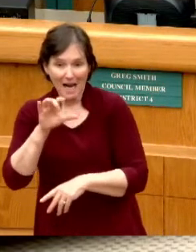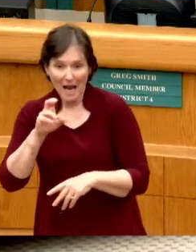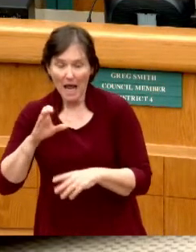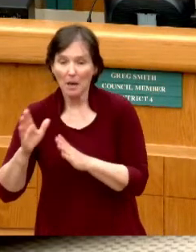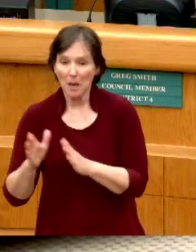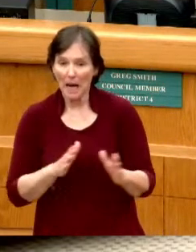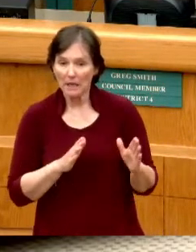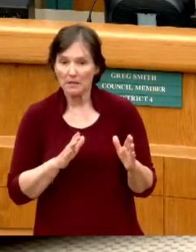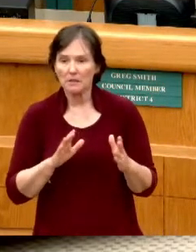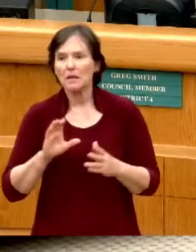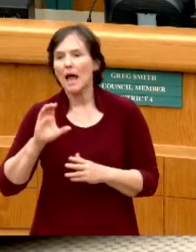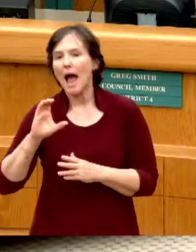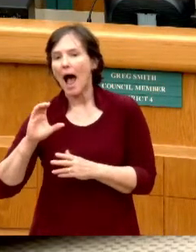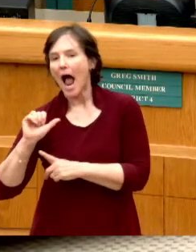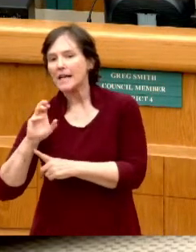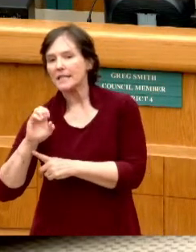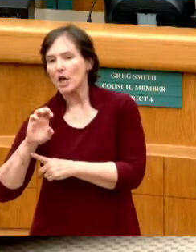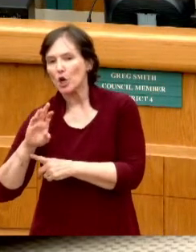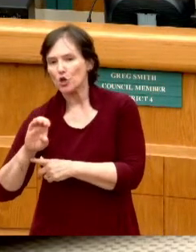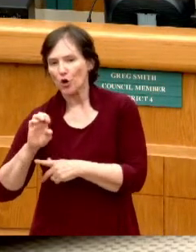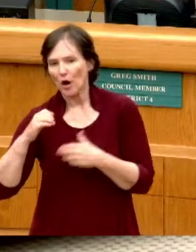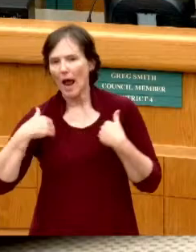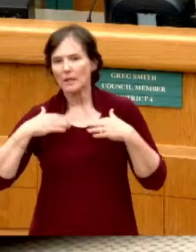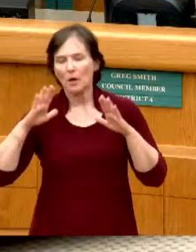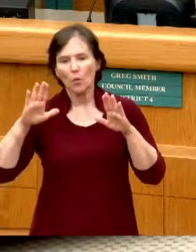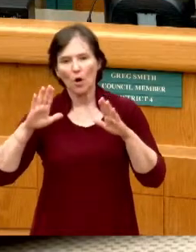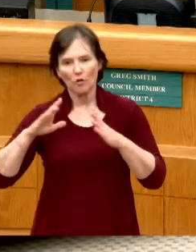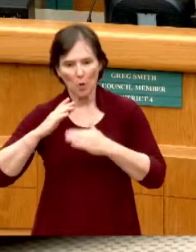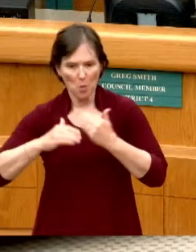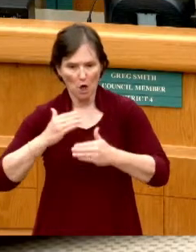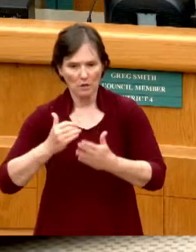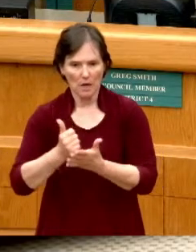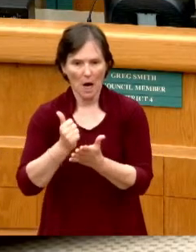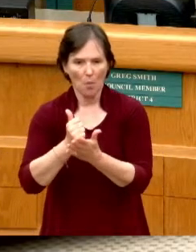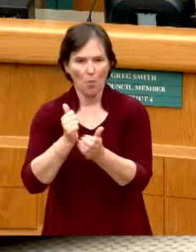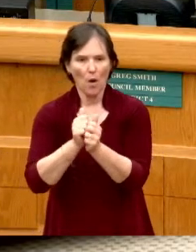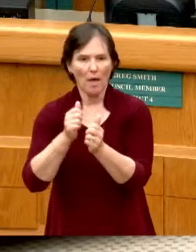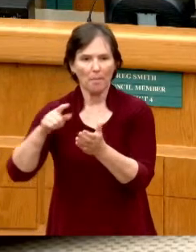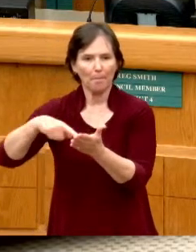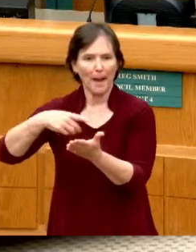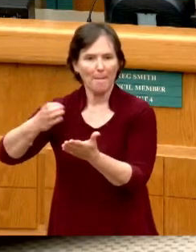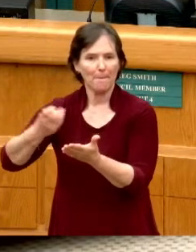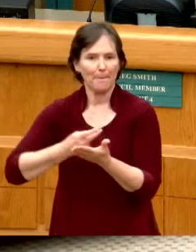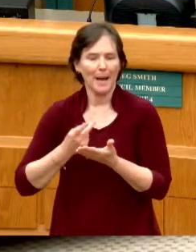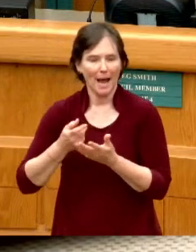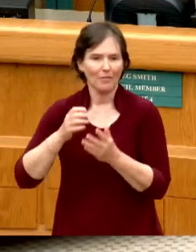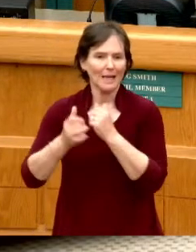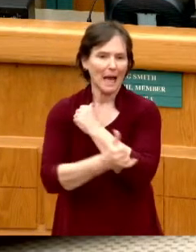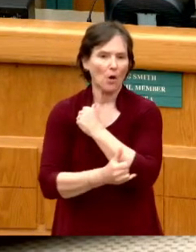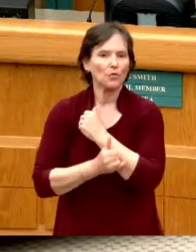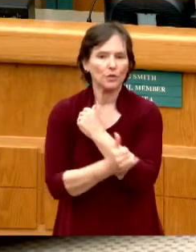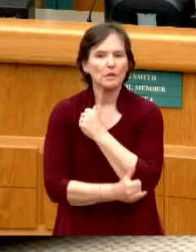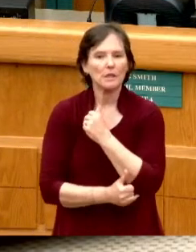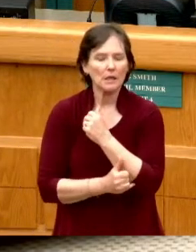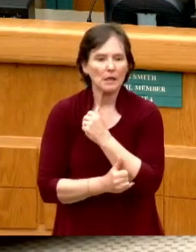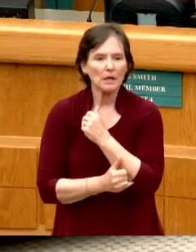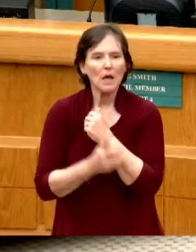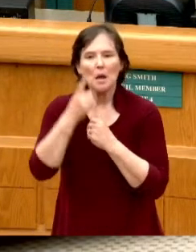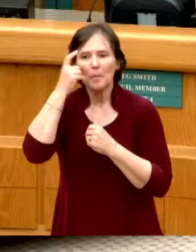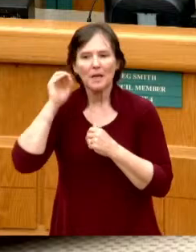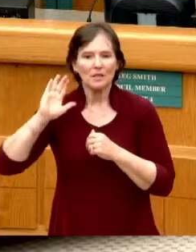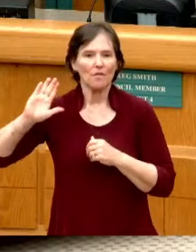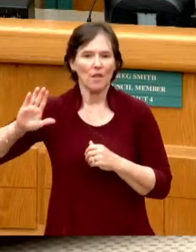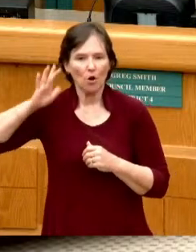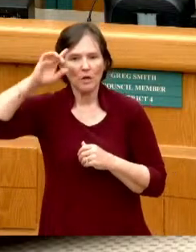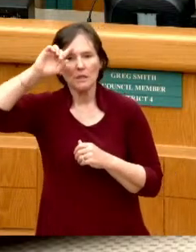process that has helped us with reimbursements. And because of their diligence, we're actually able to pursue